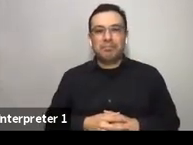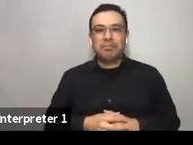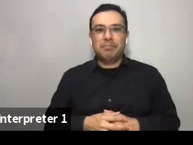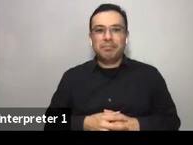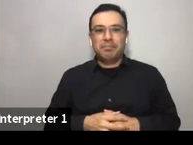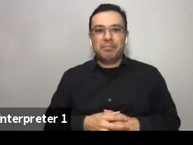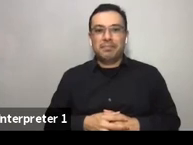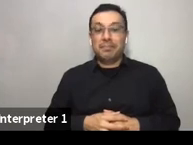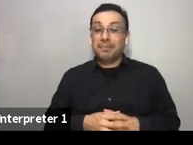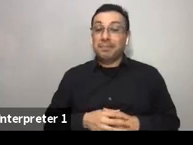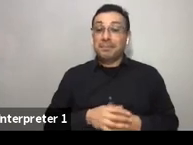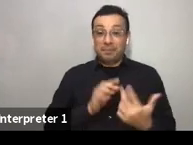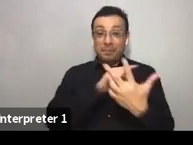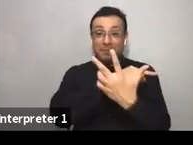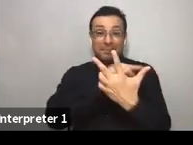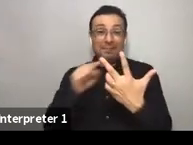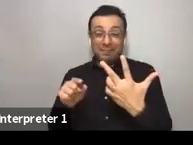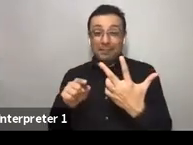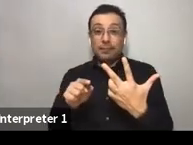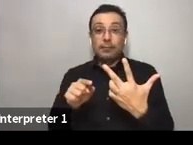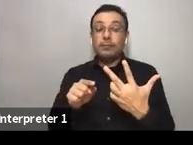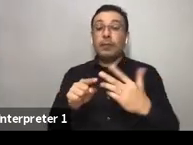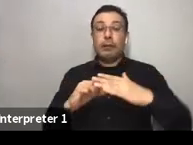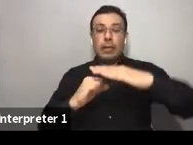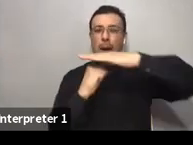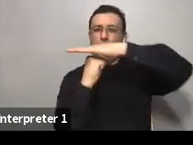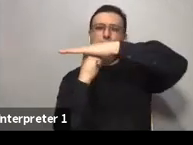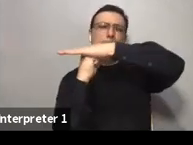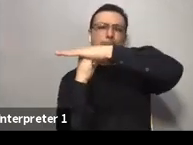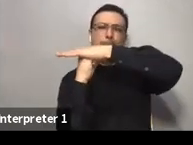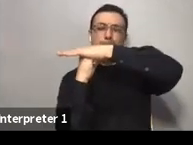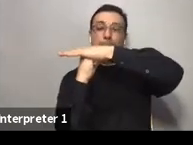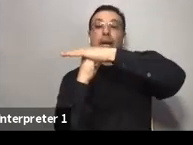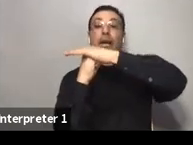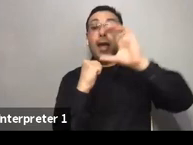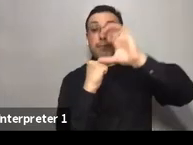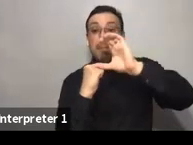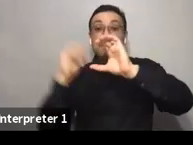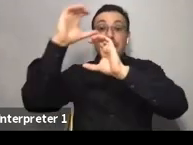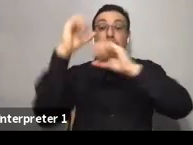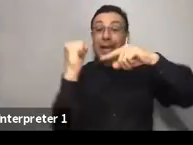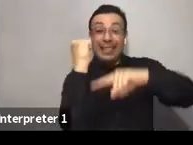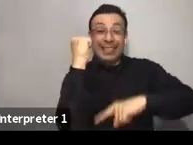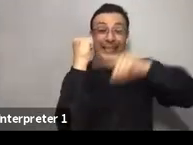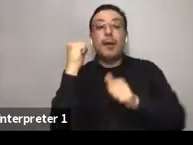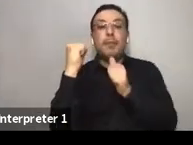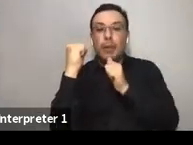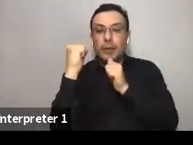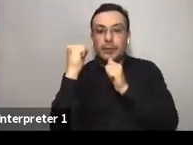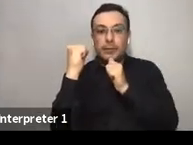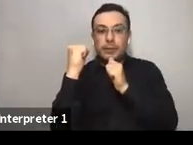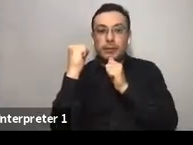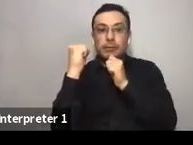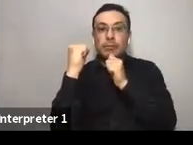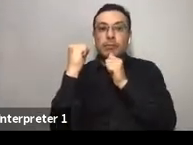and privilege. And privacy really is the foundation that underlies the other two. Privacy is a person's control over